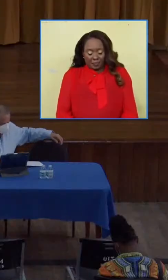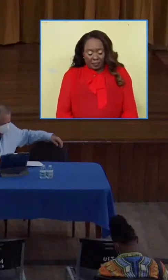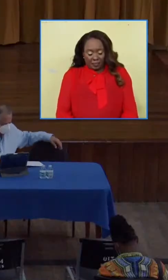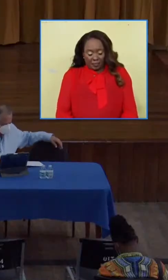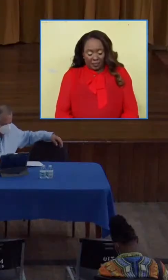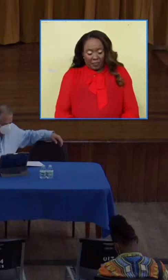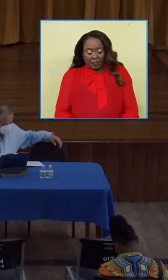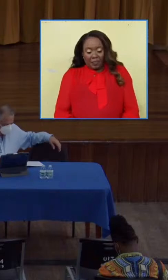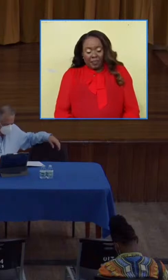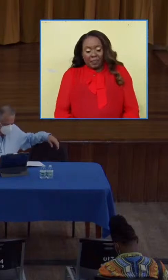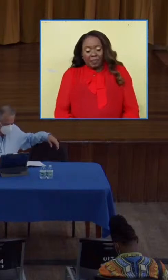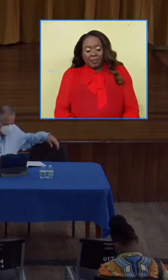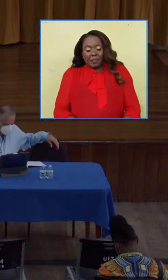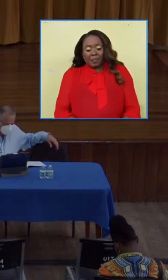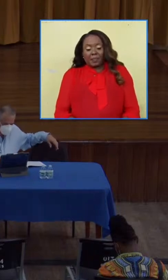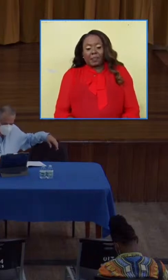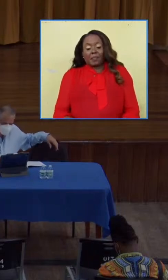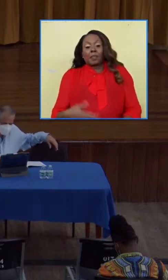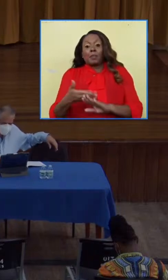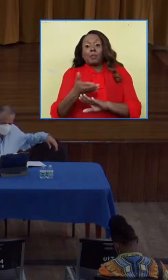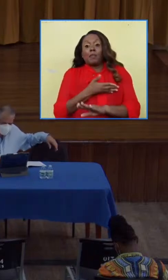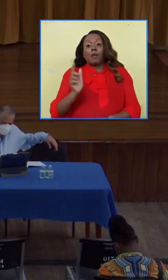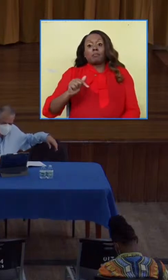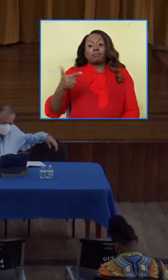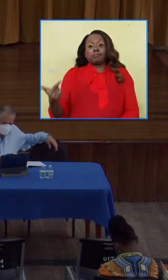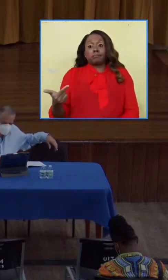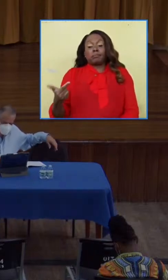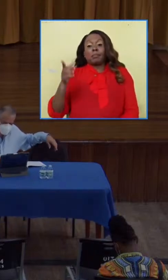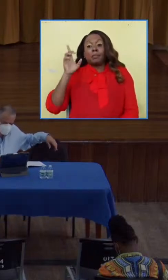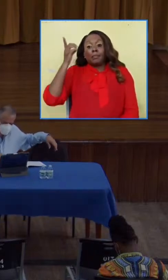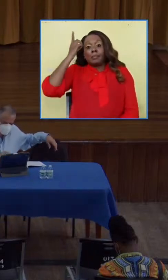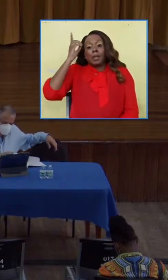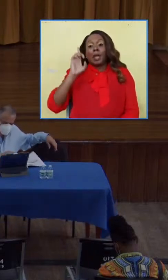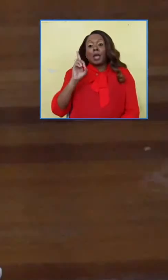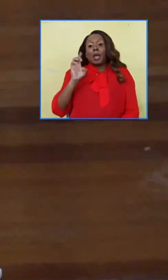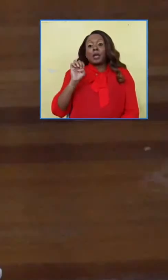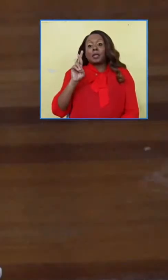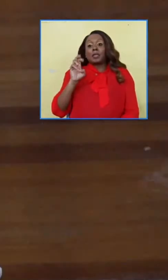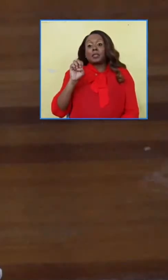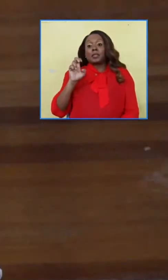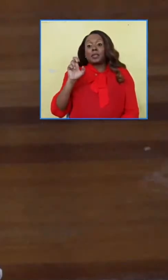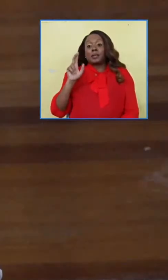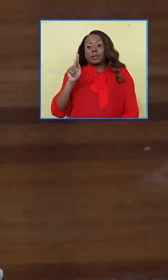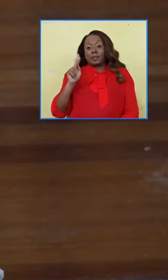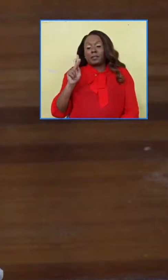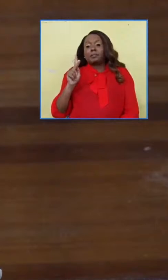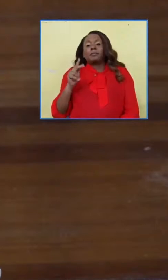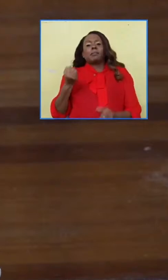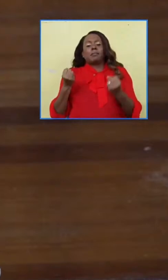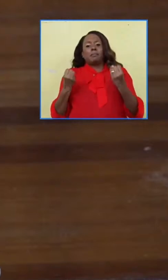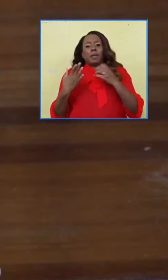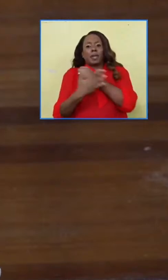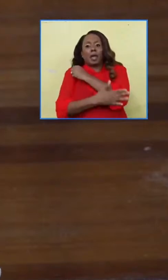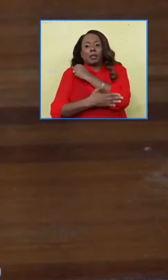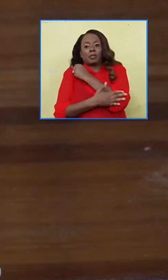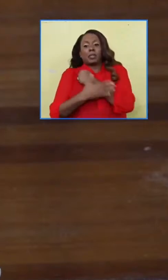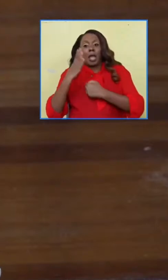Before I hand over to Derek, I just want to say that many countries have faced this same problem.